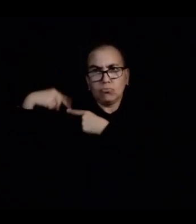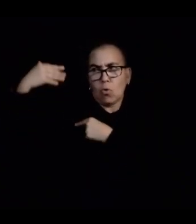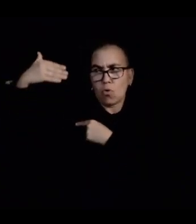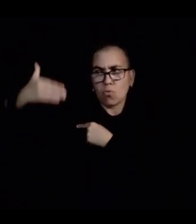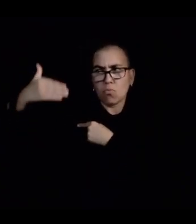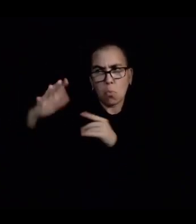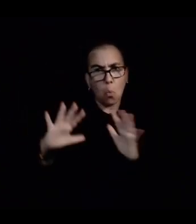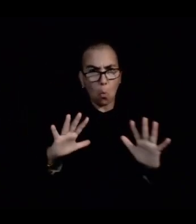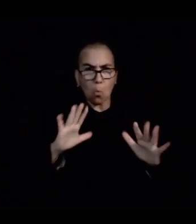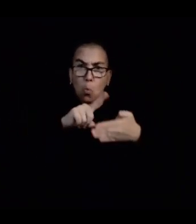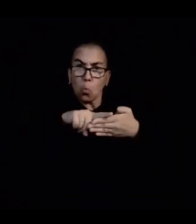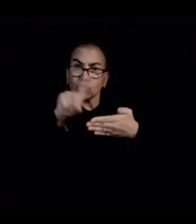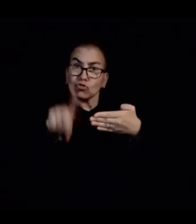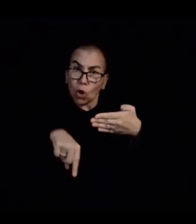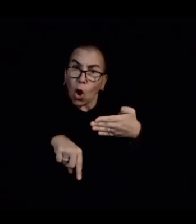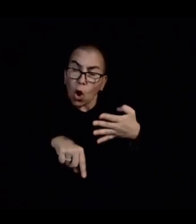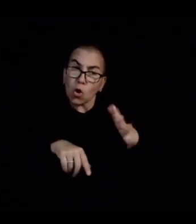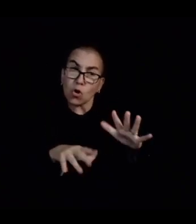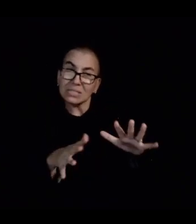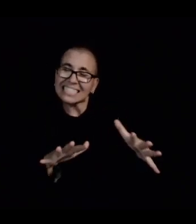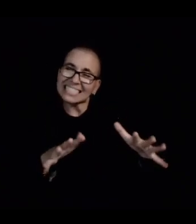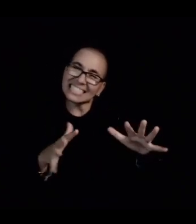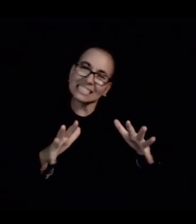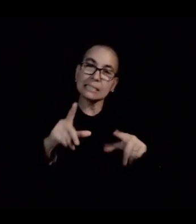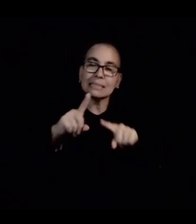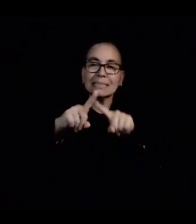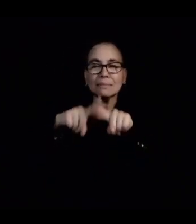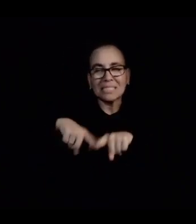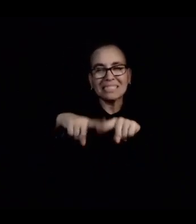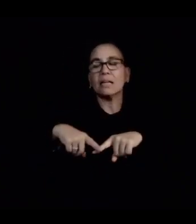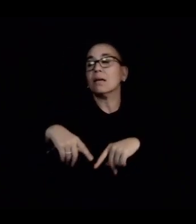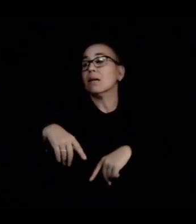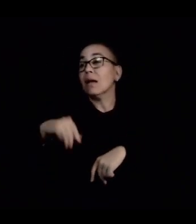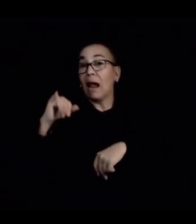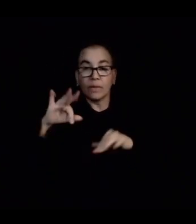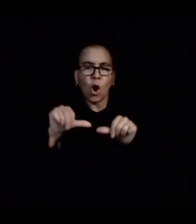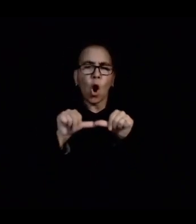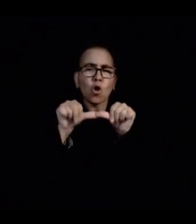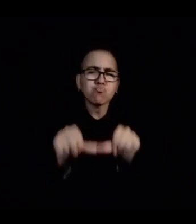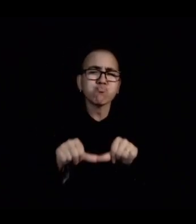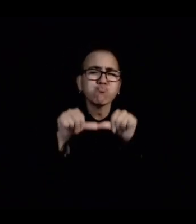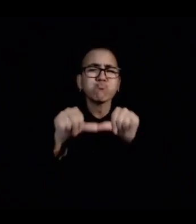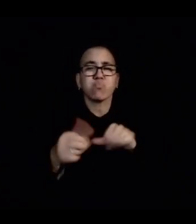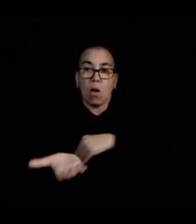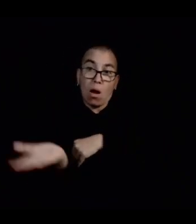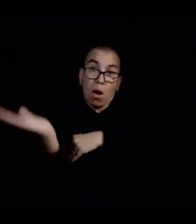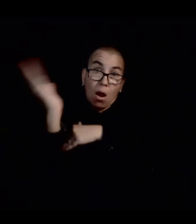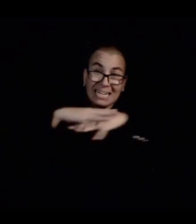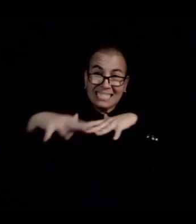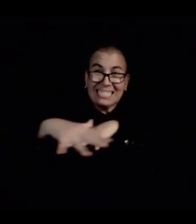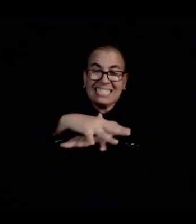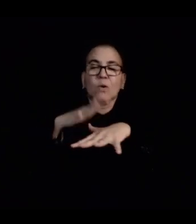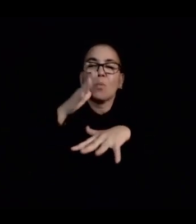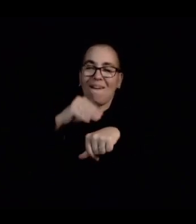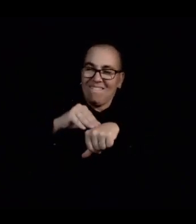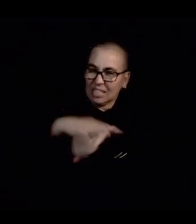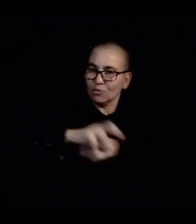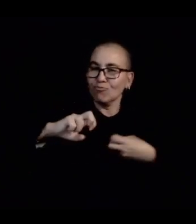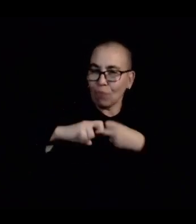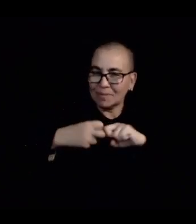can be problematic. So I think it's a situation that we're going to have to keep looking at. And the fact that the games are